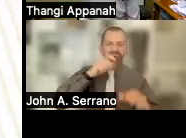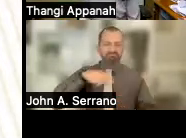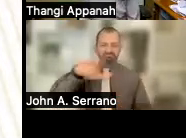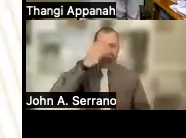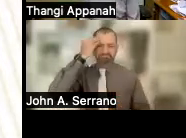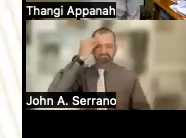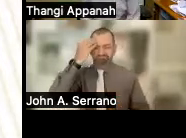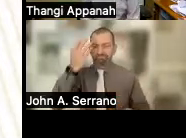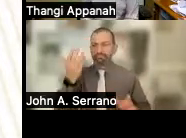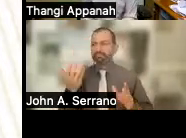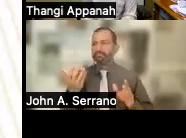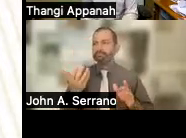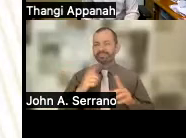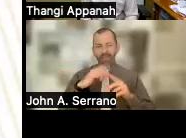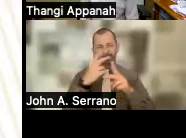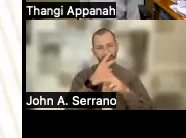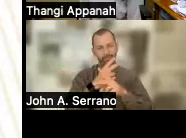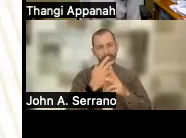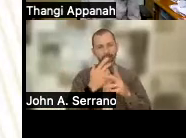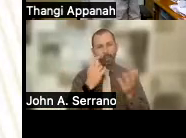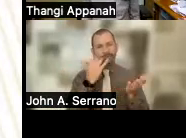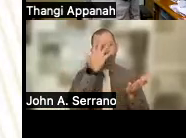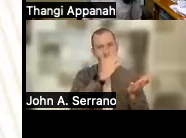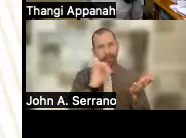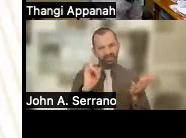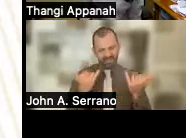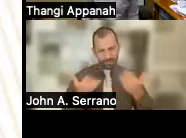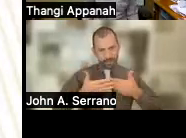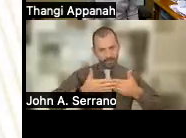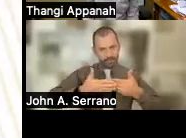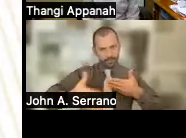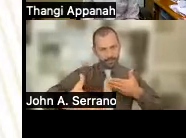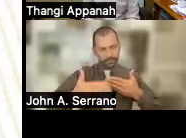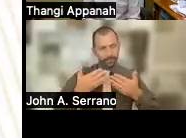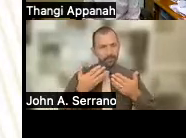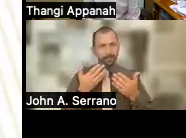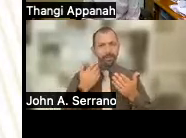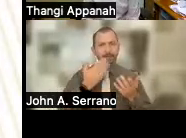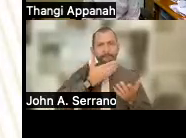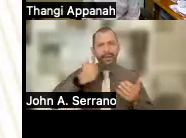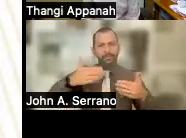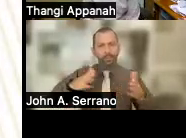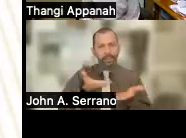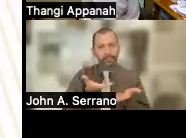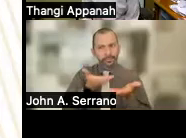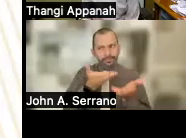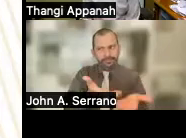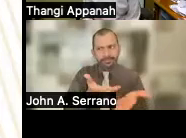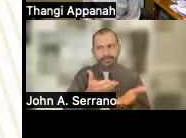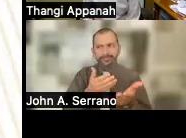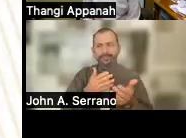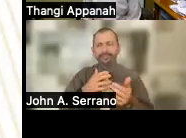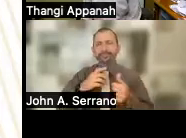I don't need to go into a lot of explanation about what PD is. Everyone's familiar, but figuring out what it looks like and going forward, what it will look